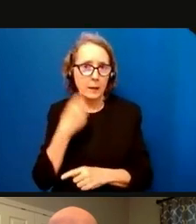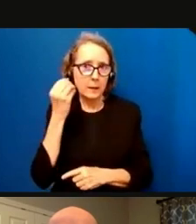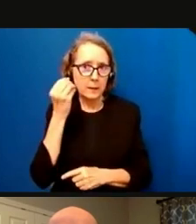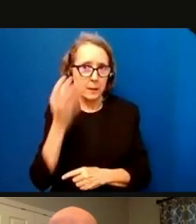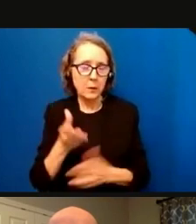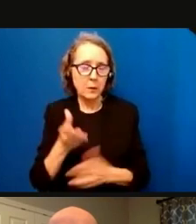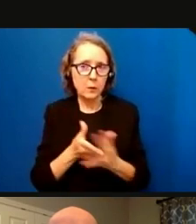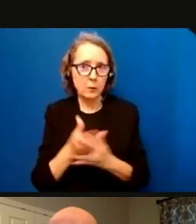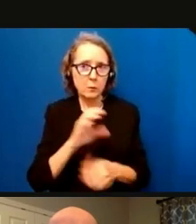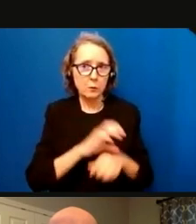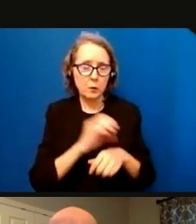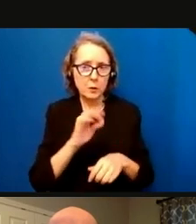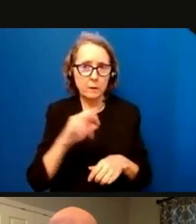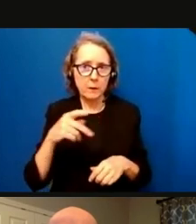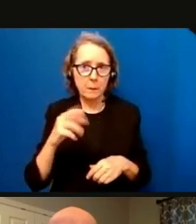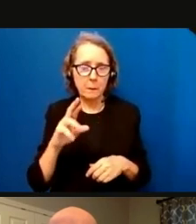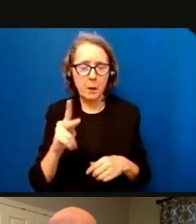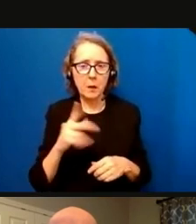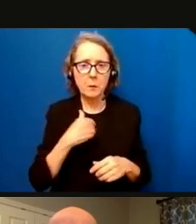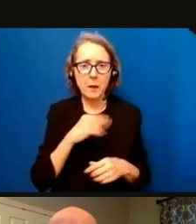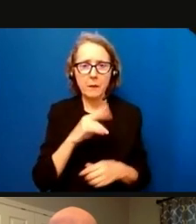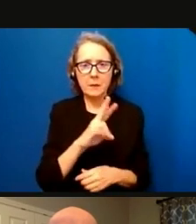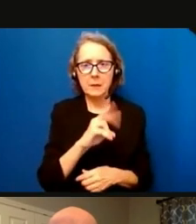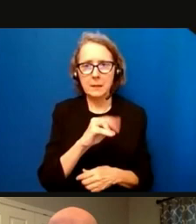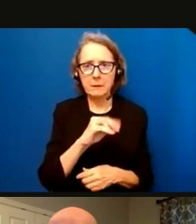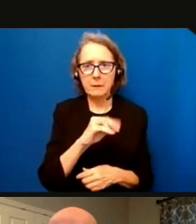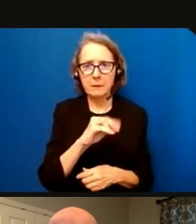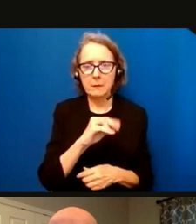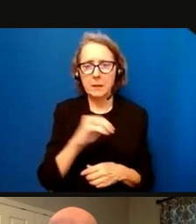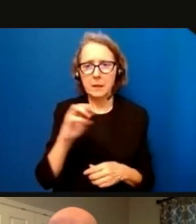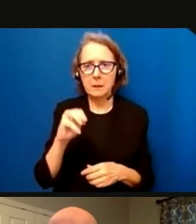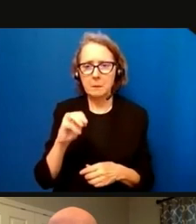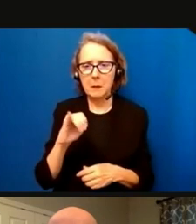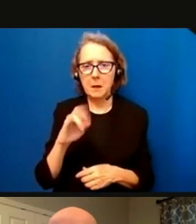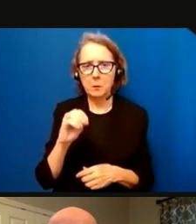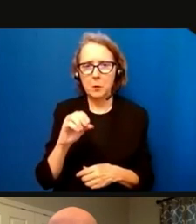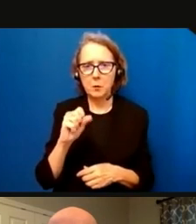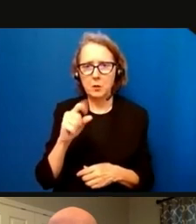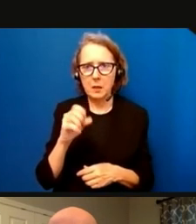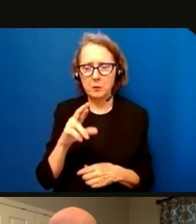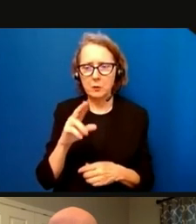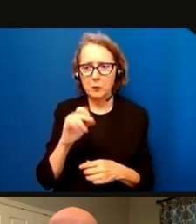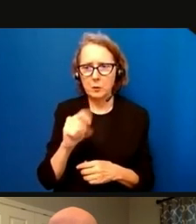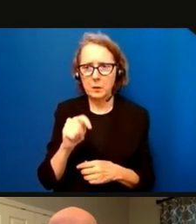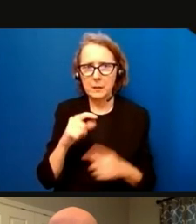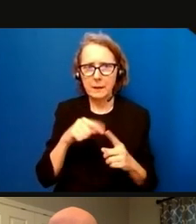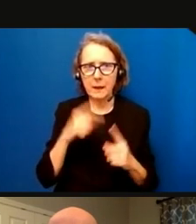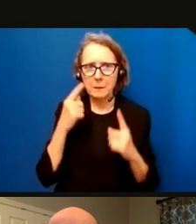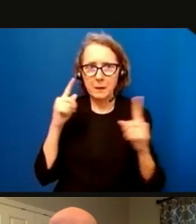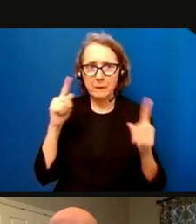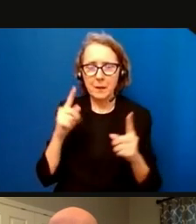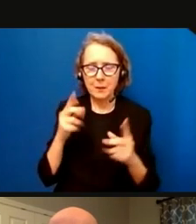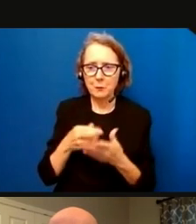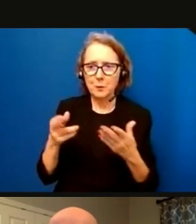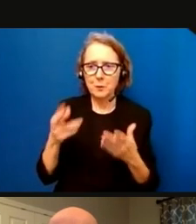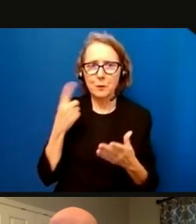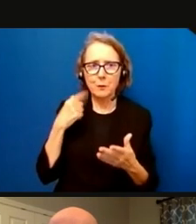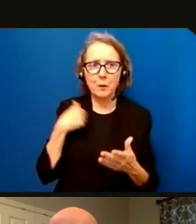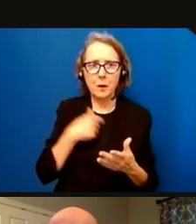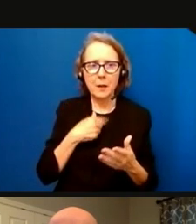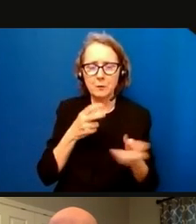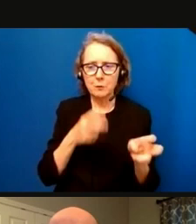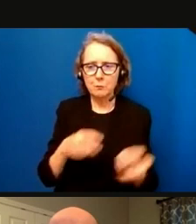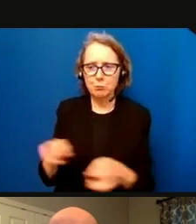Park, there are 70 micro shelter units. I can tell you that's been an effective resource for us to make transition